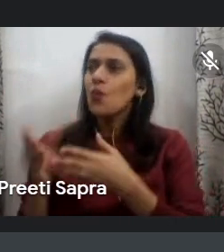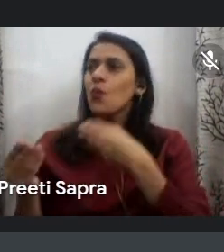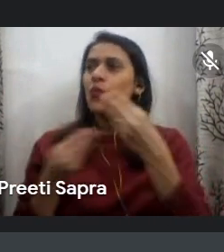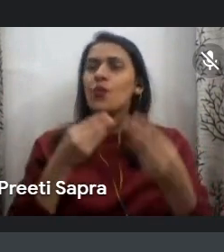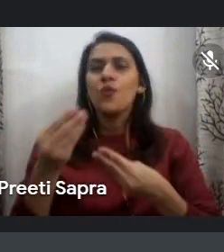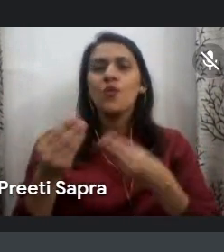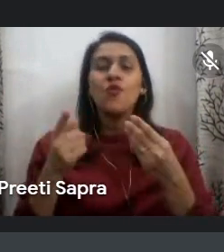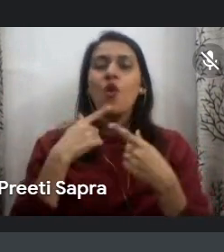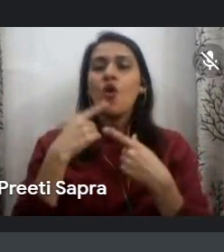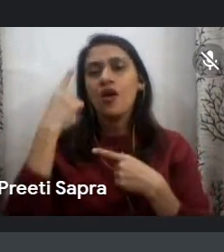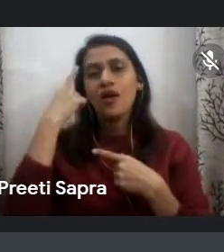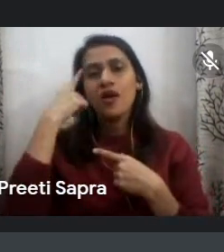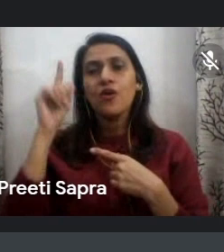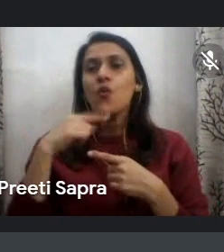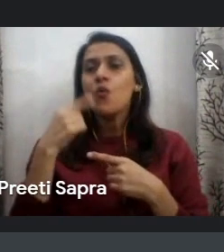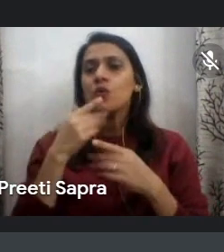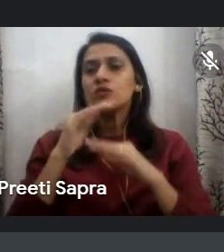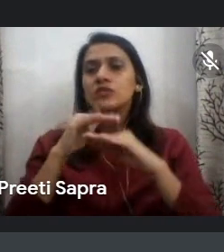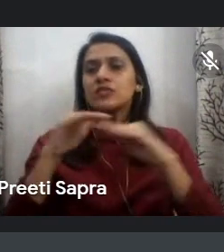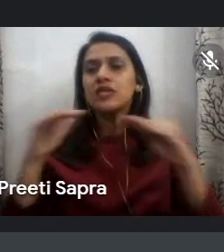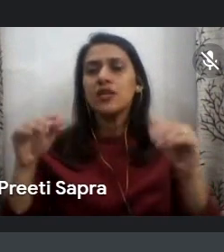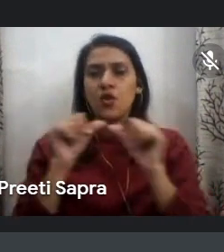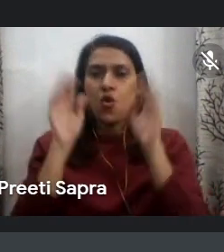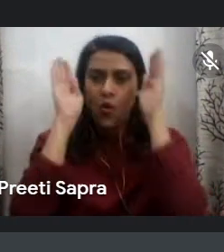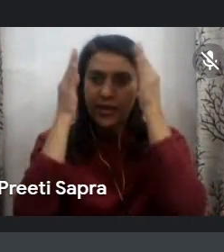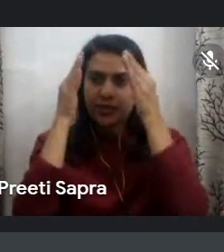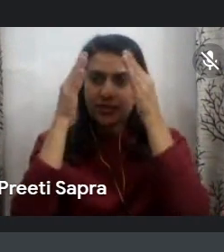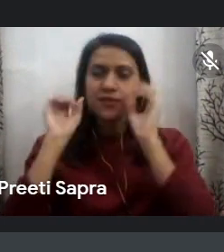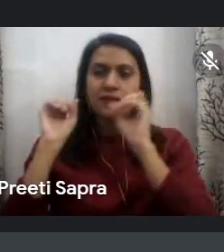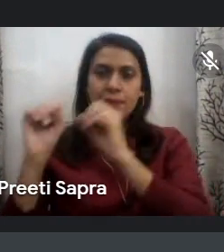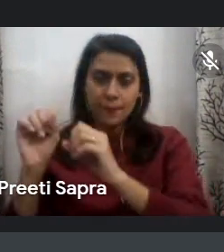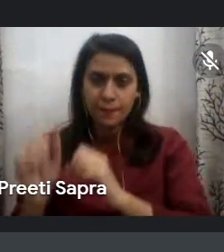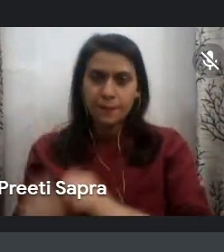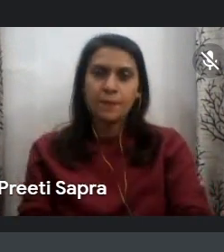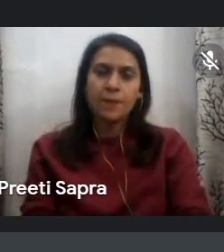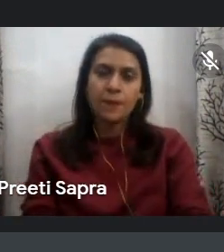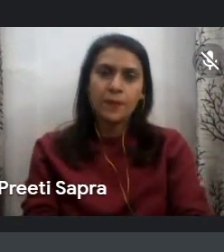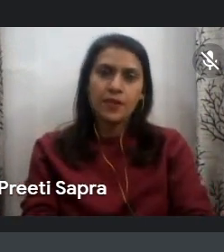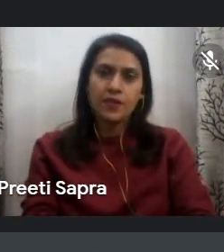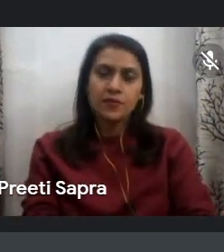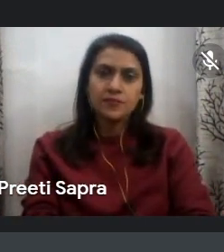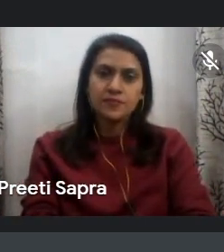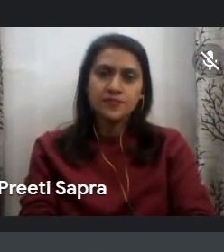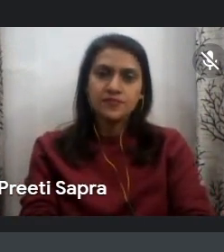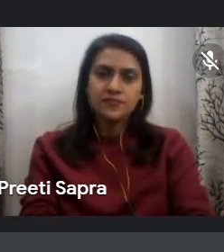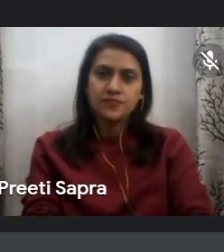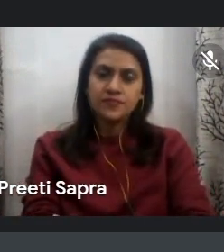autistic children. As And I think lastly is also to be able to